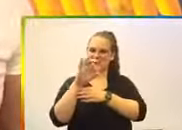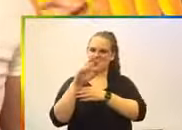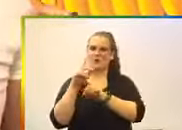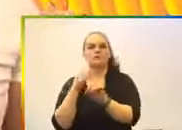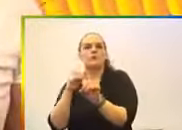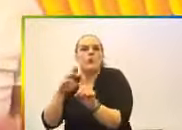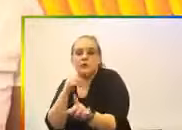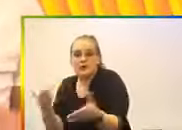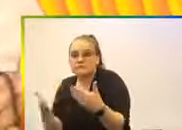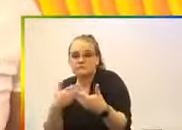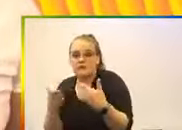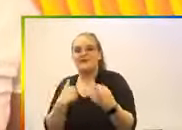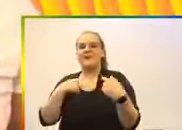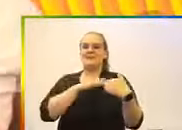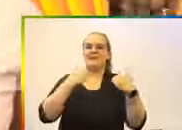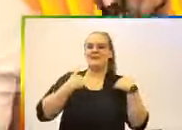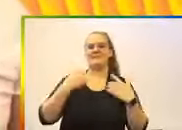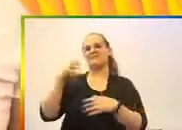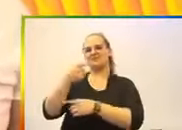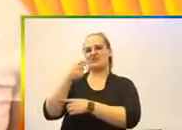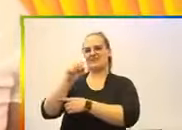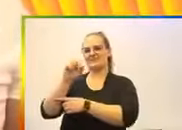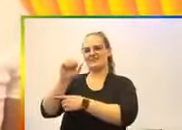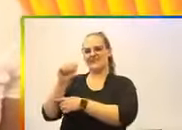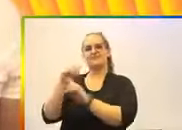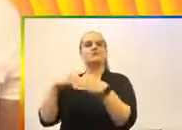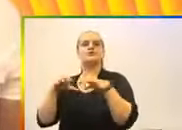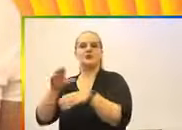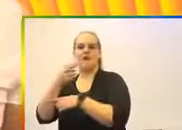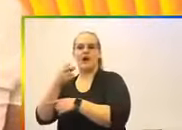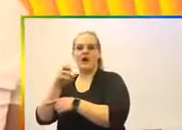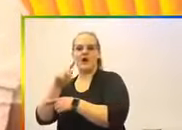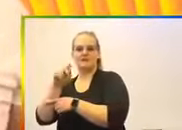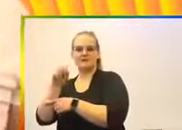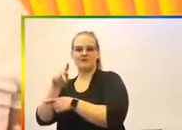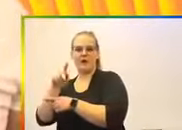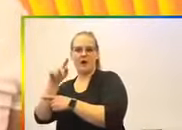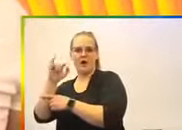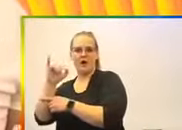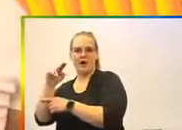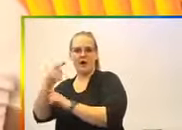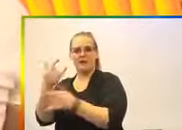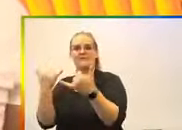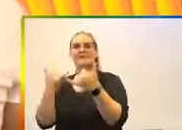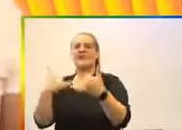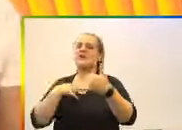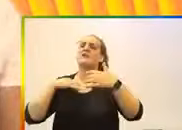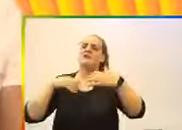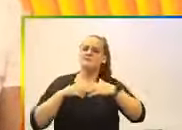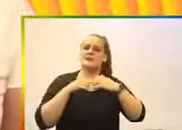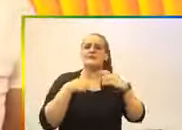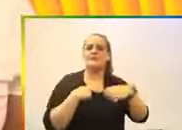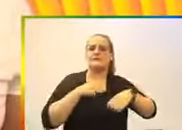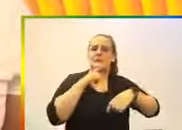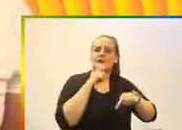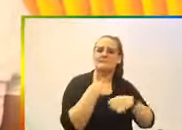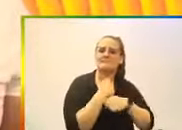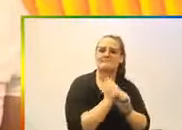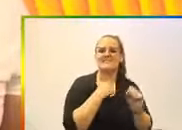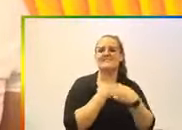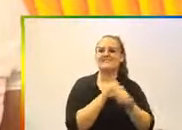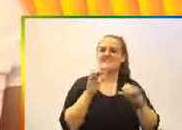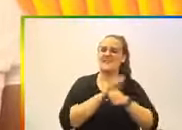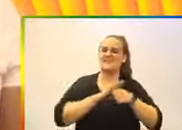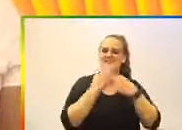are having hotspotting, and our hotspotting is doing such a great job to create safe spaces here in El Paso County. So I want to thank you for even joining us right